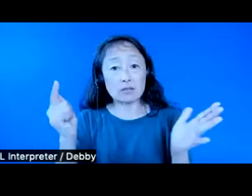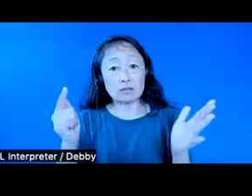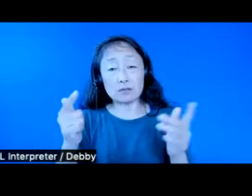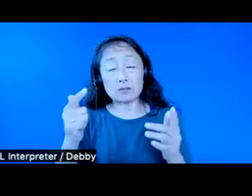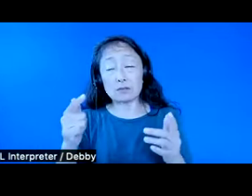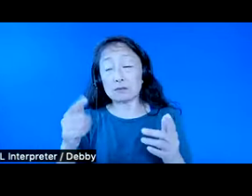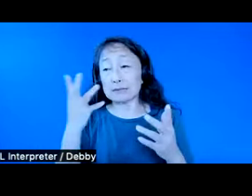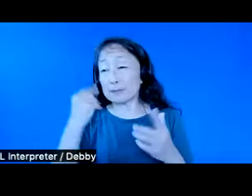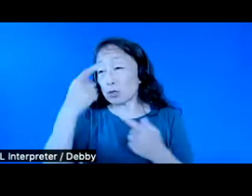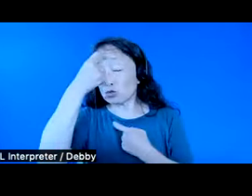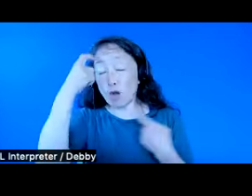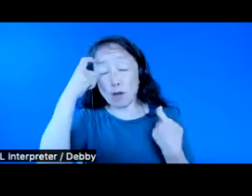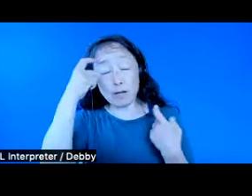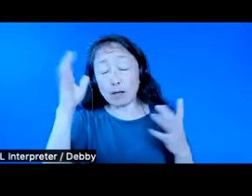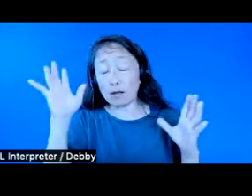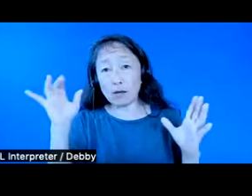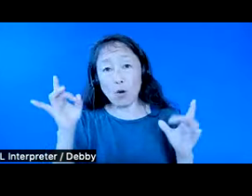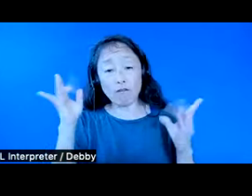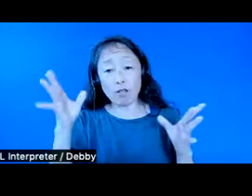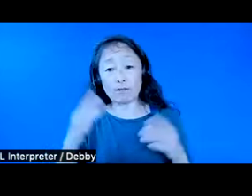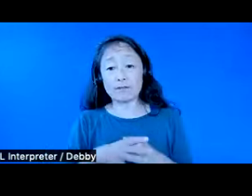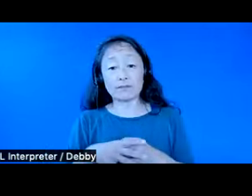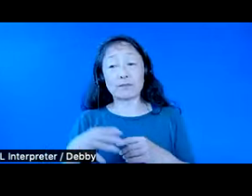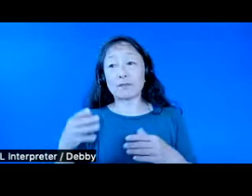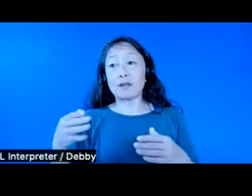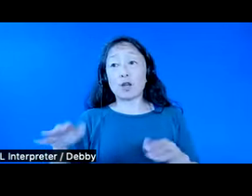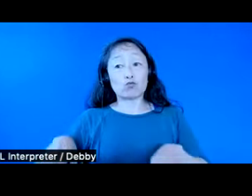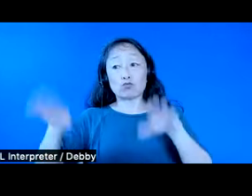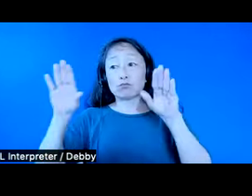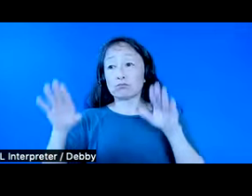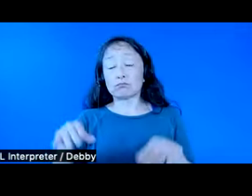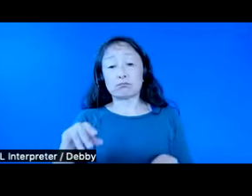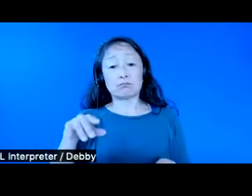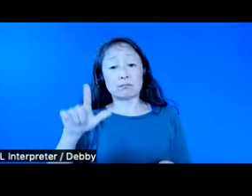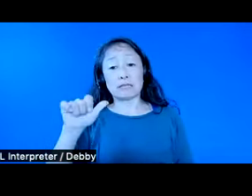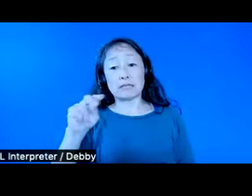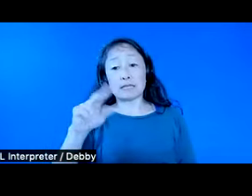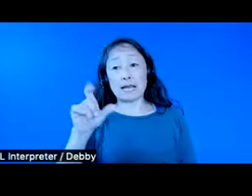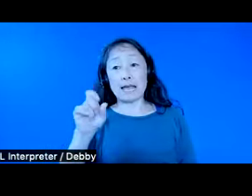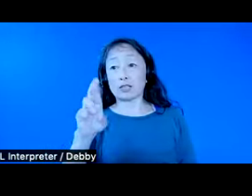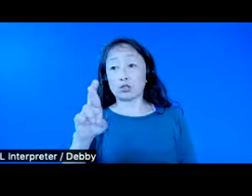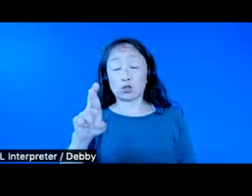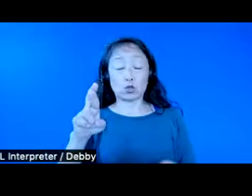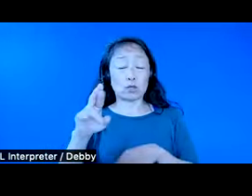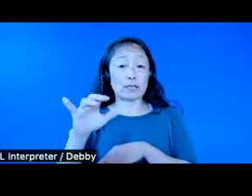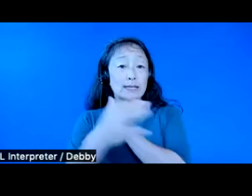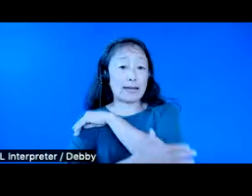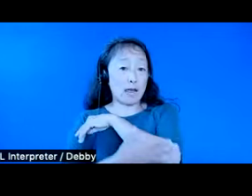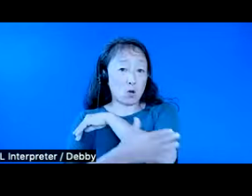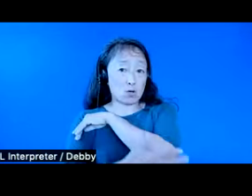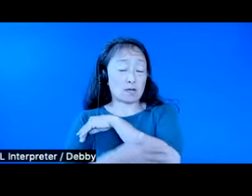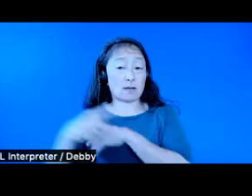Born and raised, not born, but raised up in Lancaster County, Pennsylvania, under the shadow of the Carlisle Indian School, which they learned